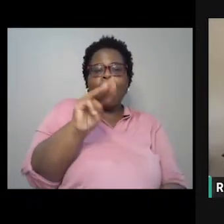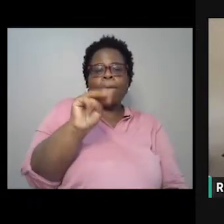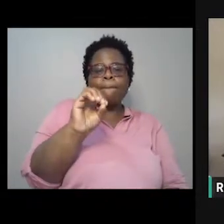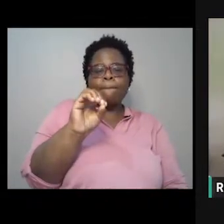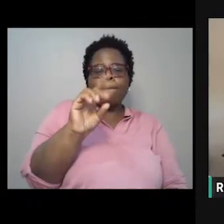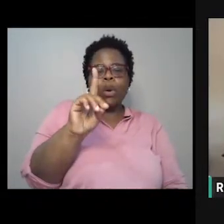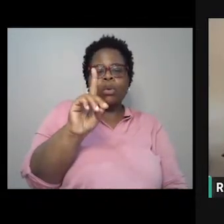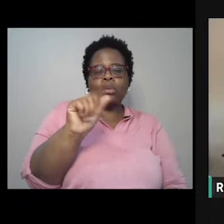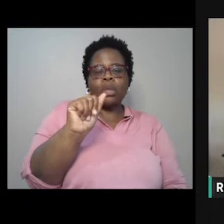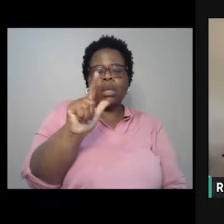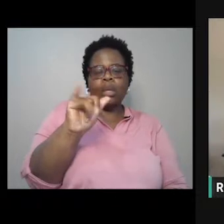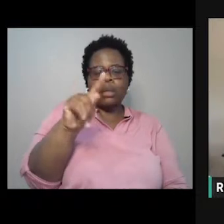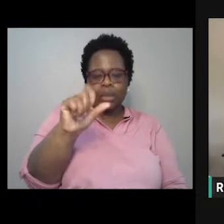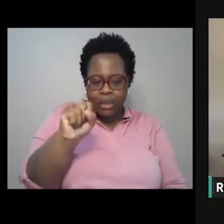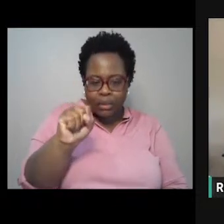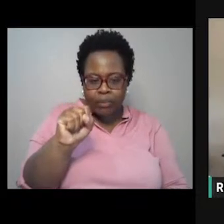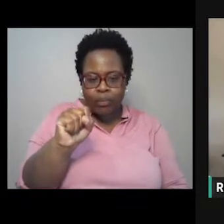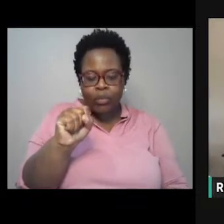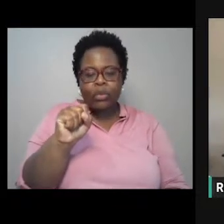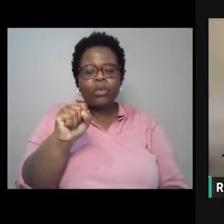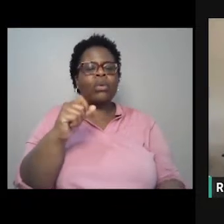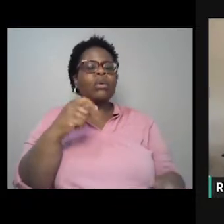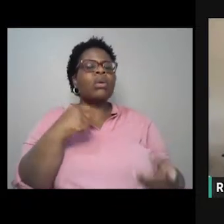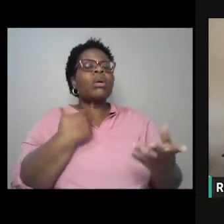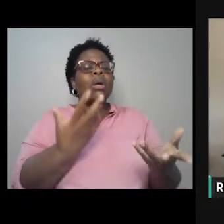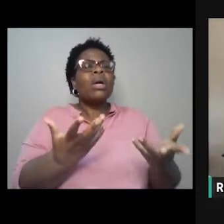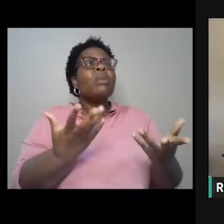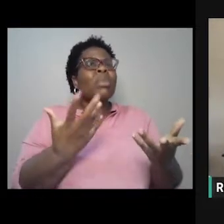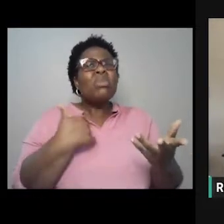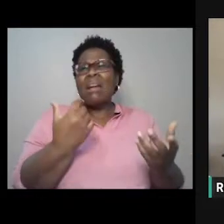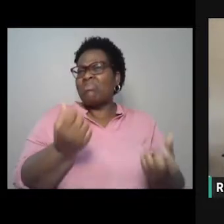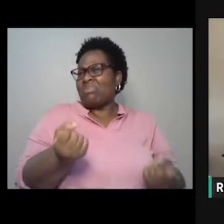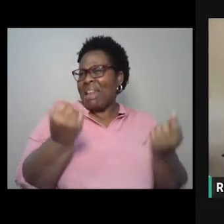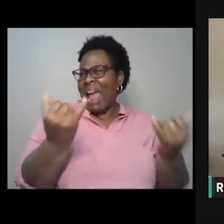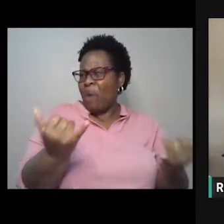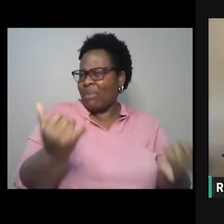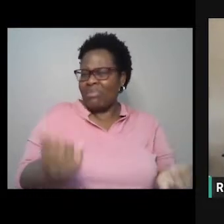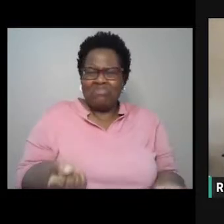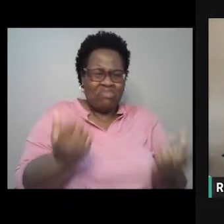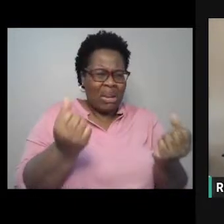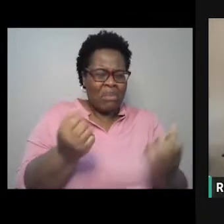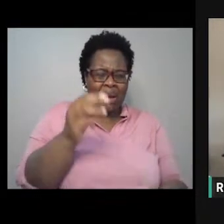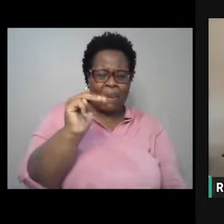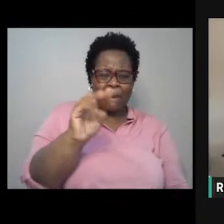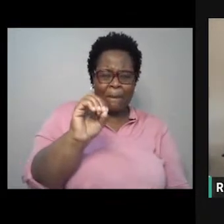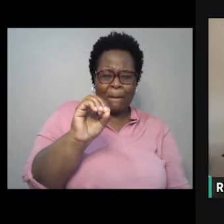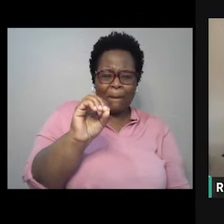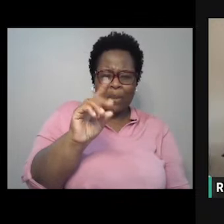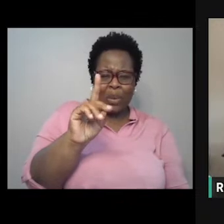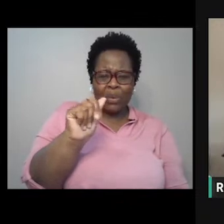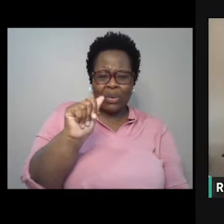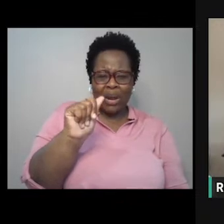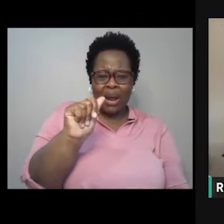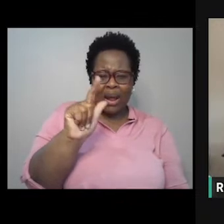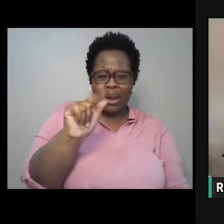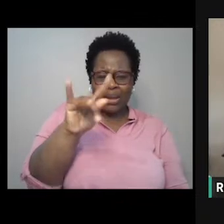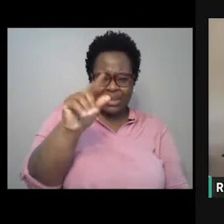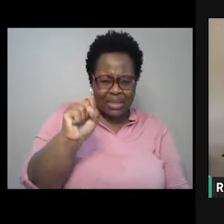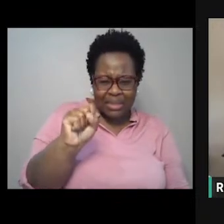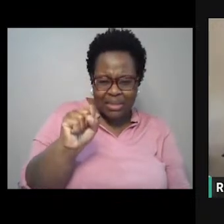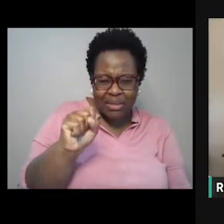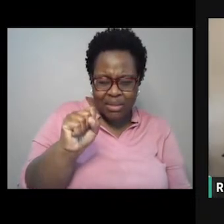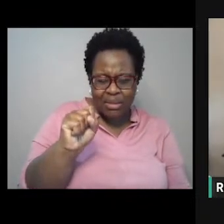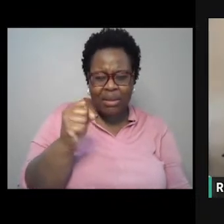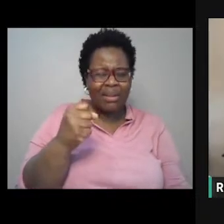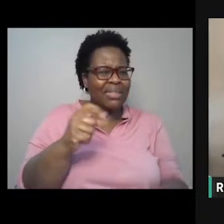now, in our society, our world, there are so many modalities, some of them ancient that are resurfacing, and some of